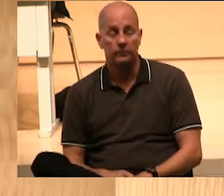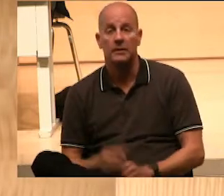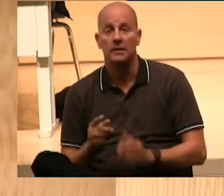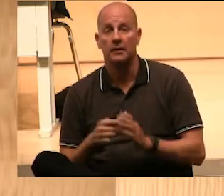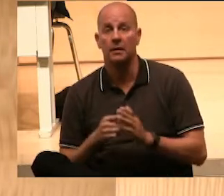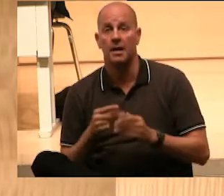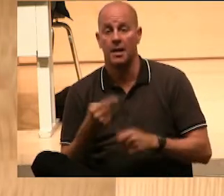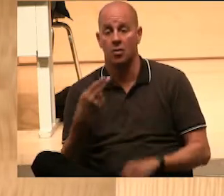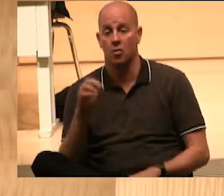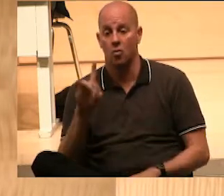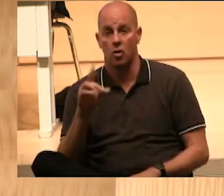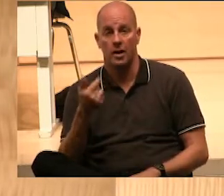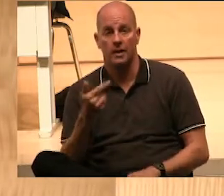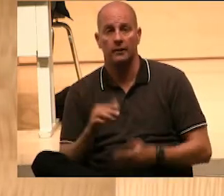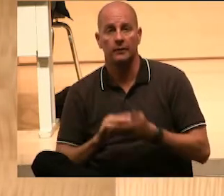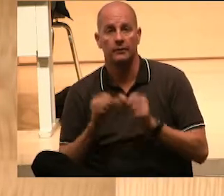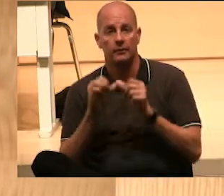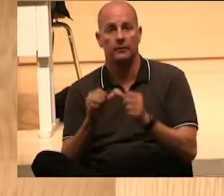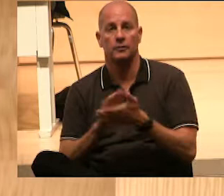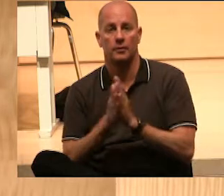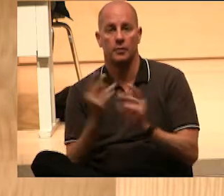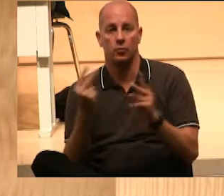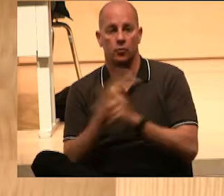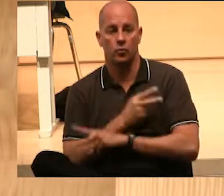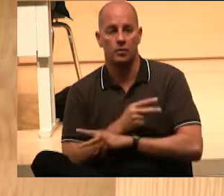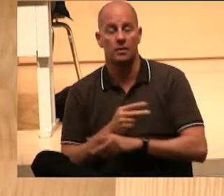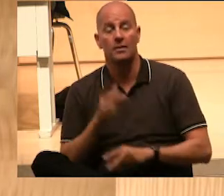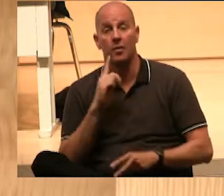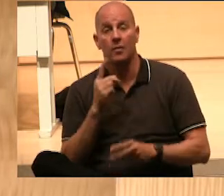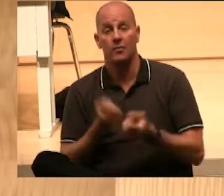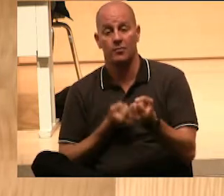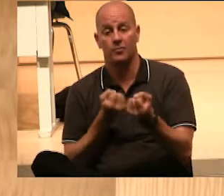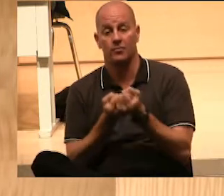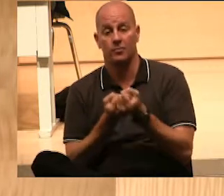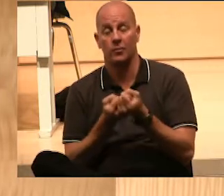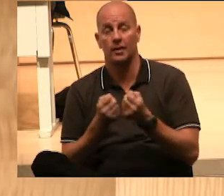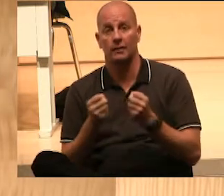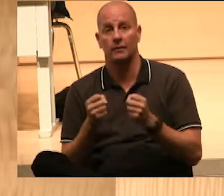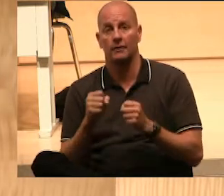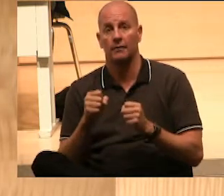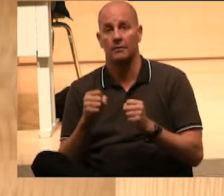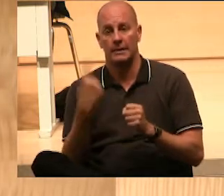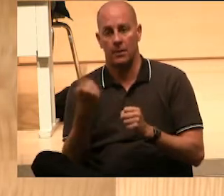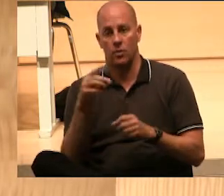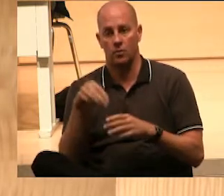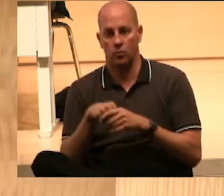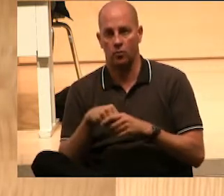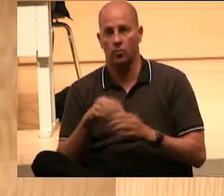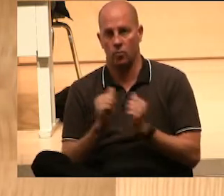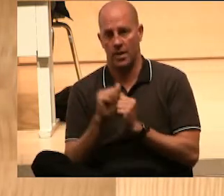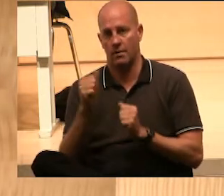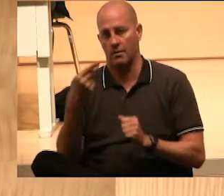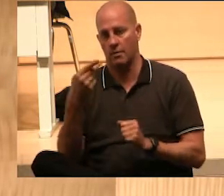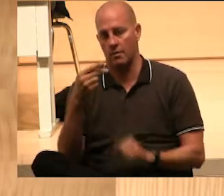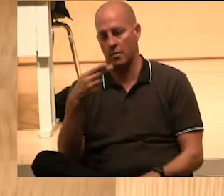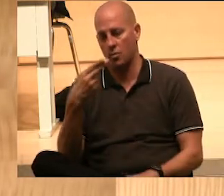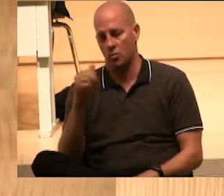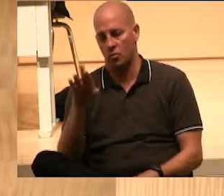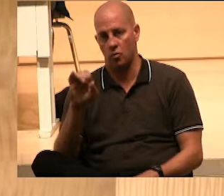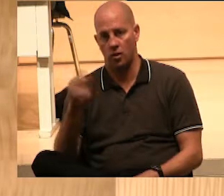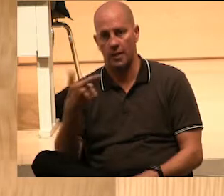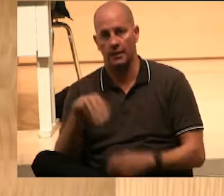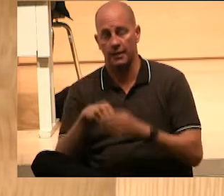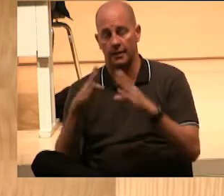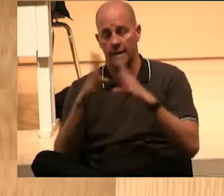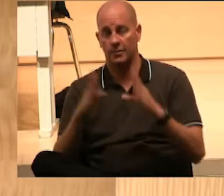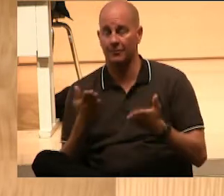improve. So with housing-related problems with hoarding disorder, you can have unsanitary and unhygienic conditions that pose a health risk not only